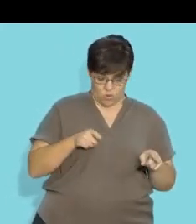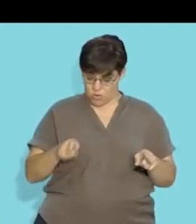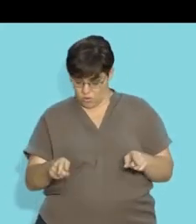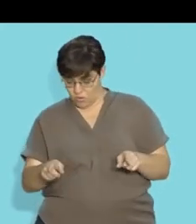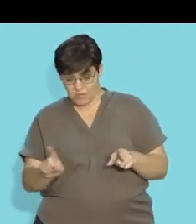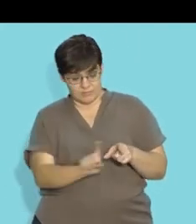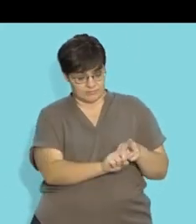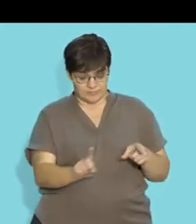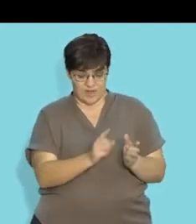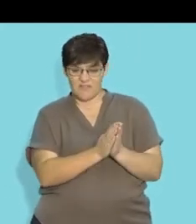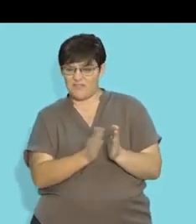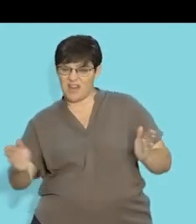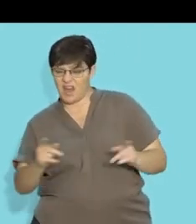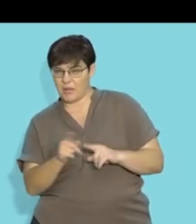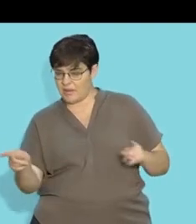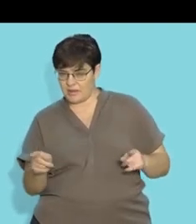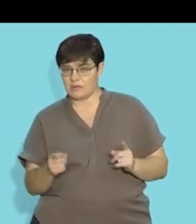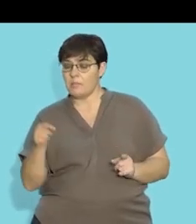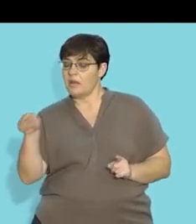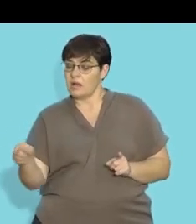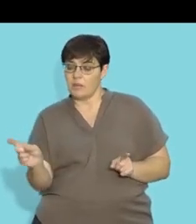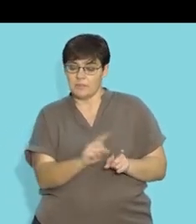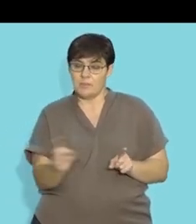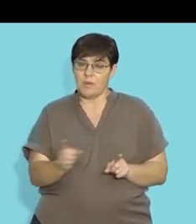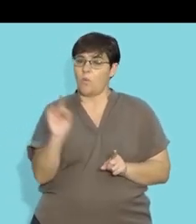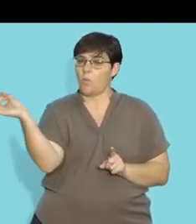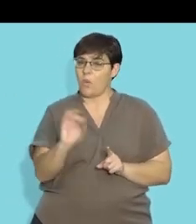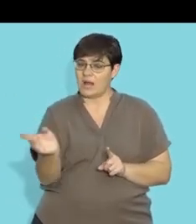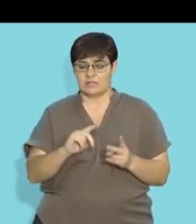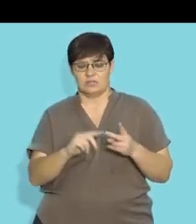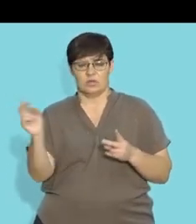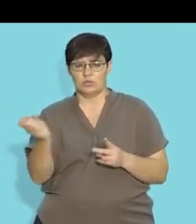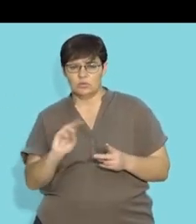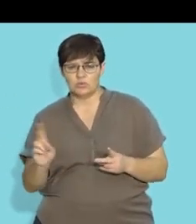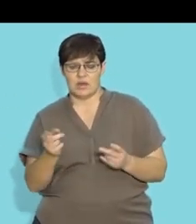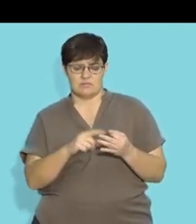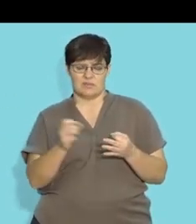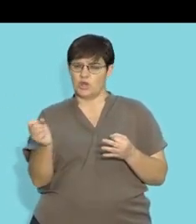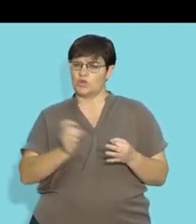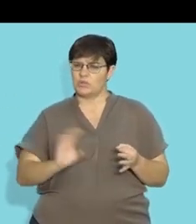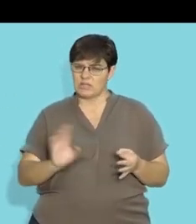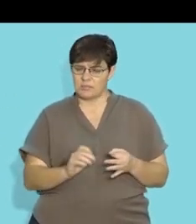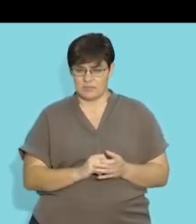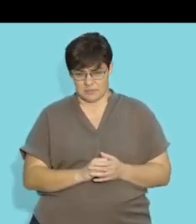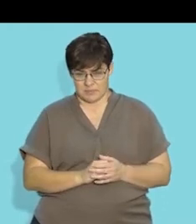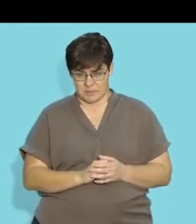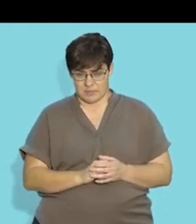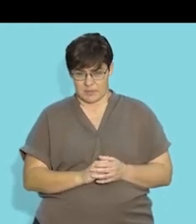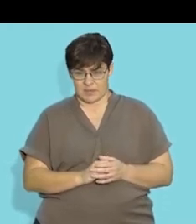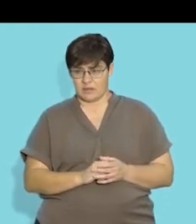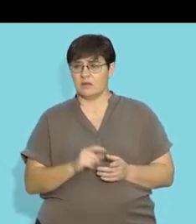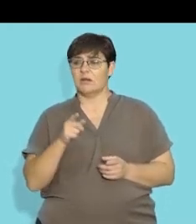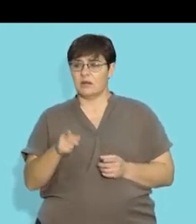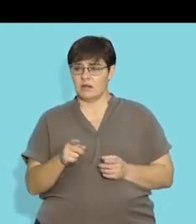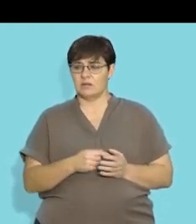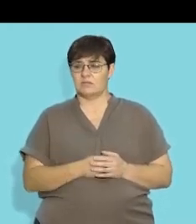times per week they go to the shop. Okay? So if you look at there, so this is 1 kilometer and they